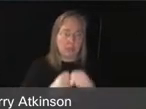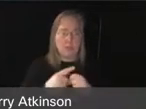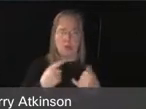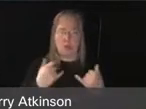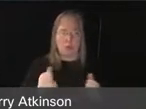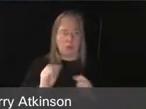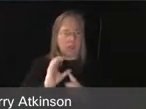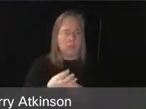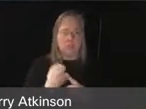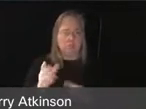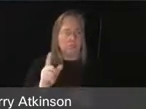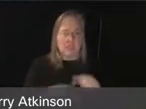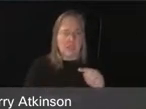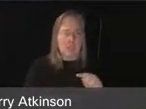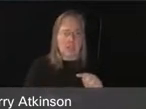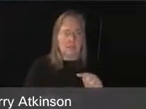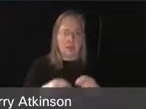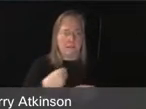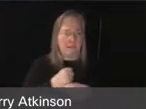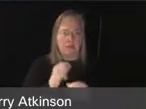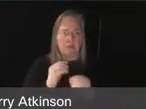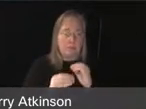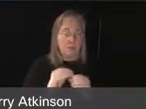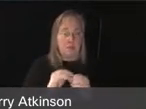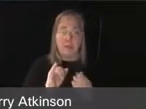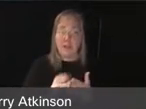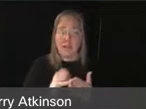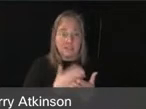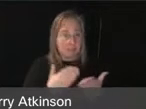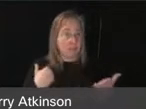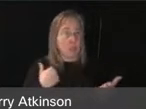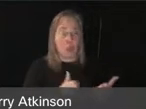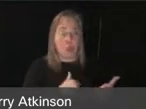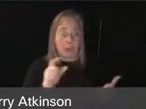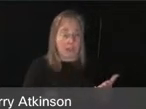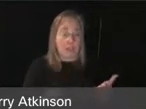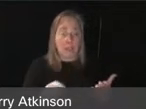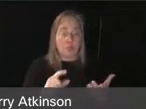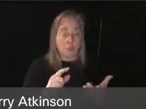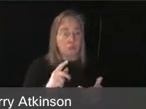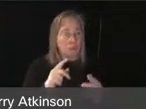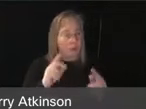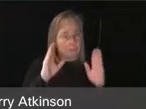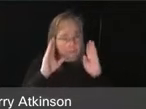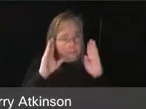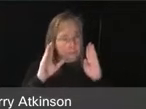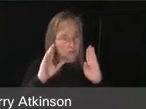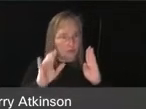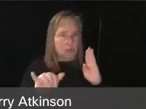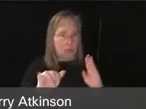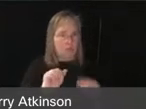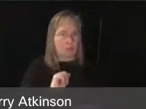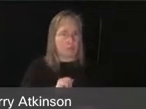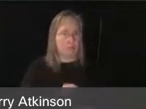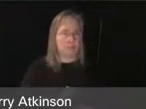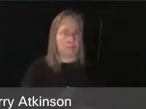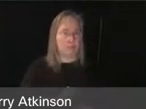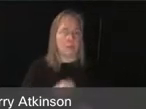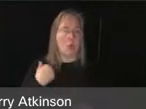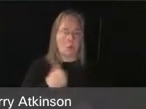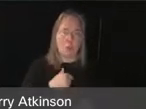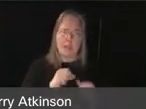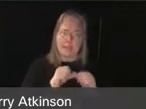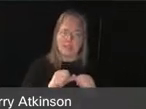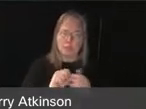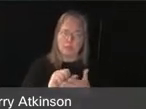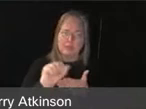able to make the repairs. So this is something that we need to keep an eye on, and we keep sending letters to the